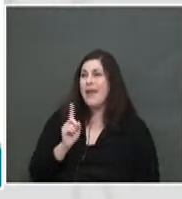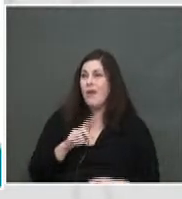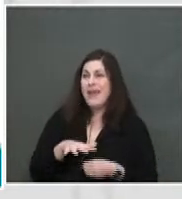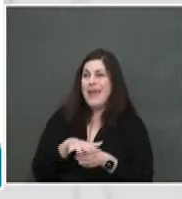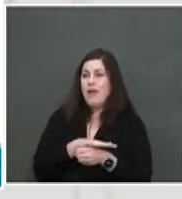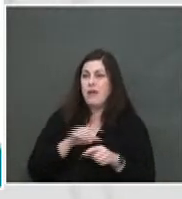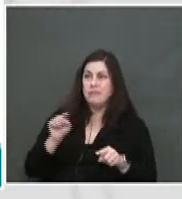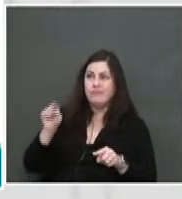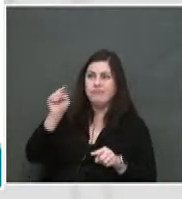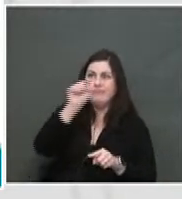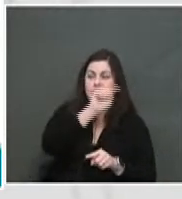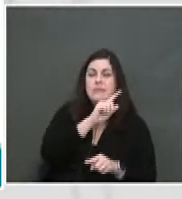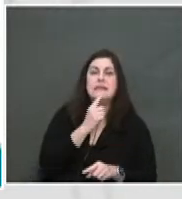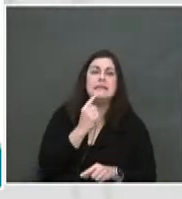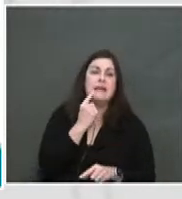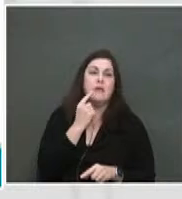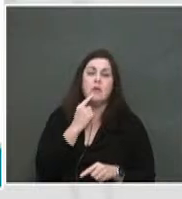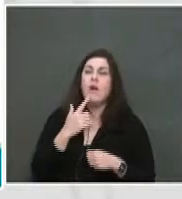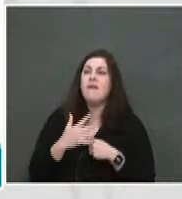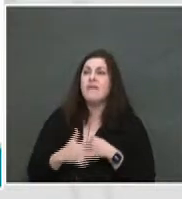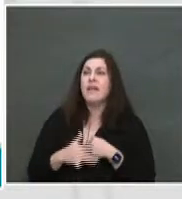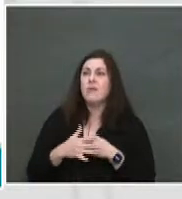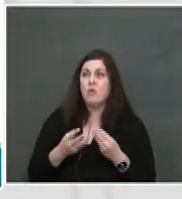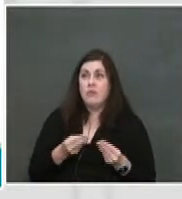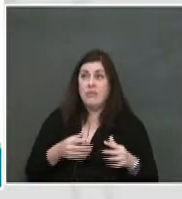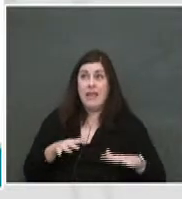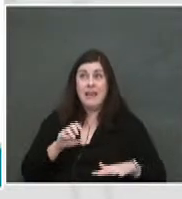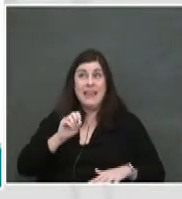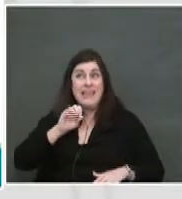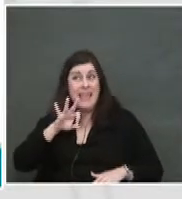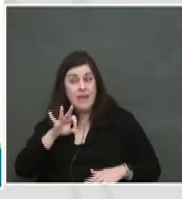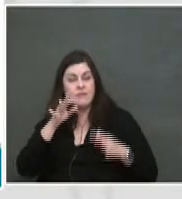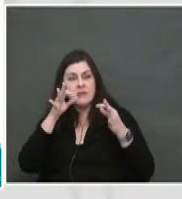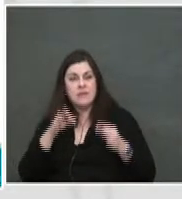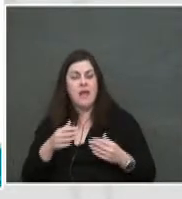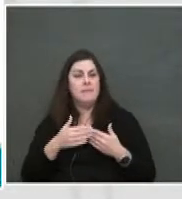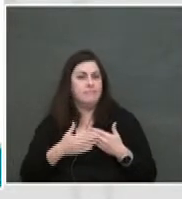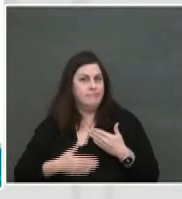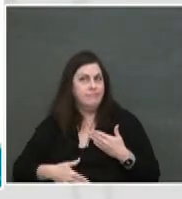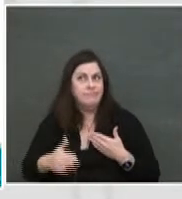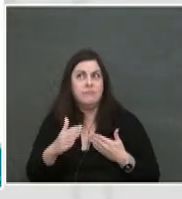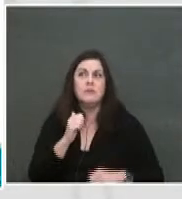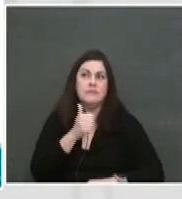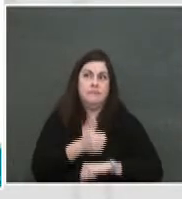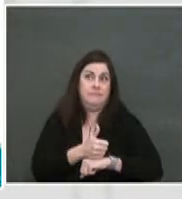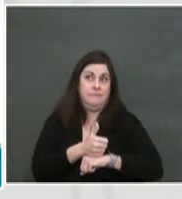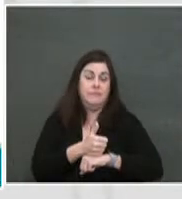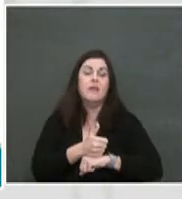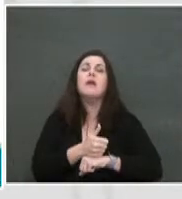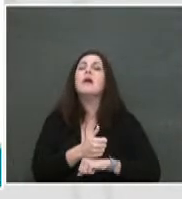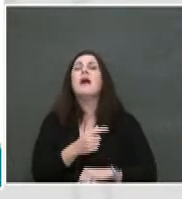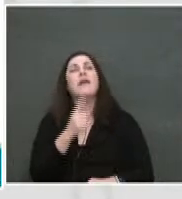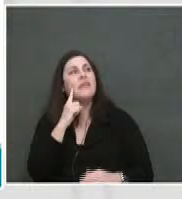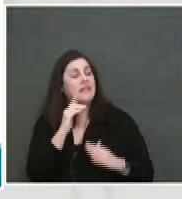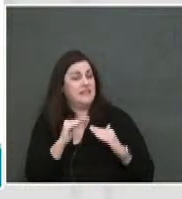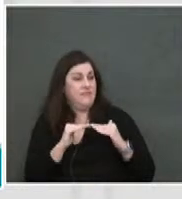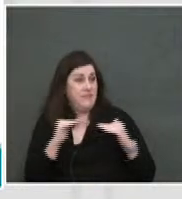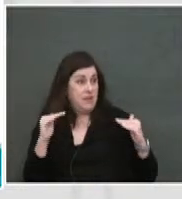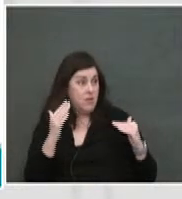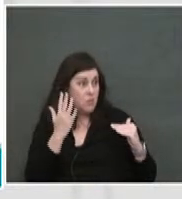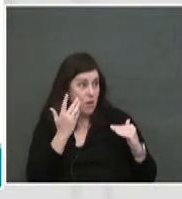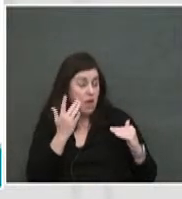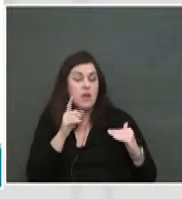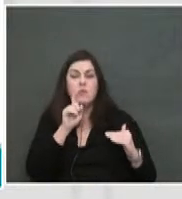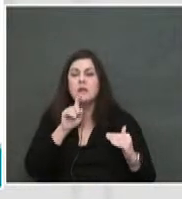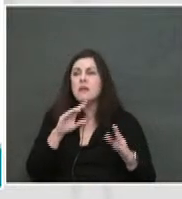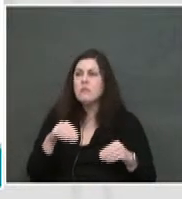land if the city council decided to pursue that as an alternative. And I do think that this is fair, because we do